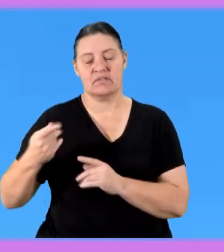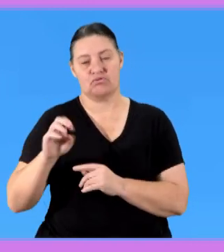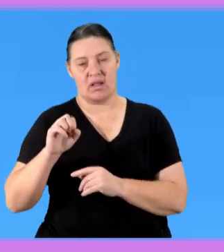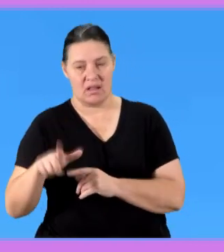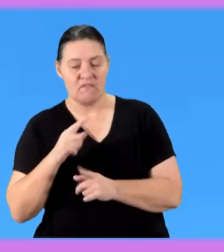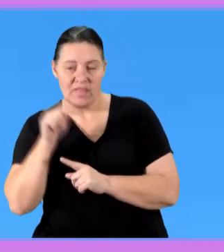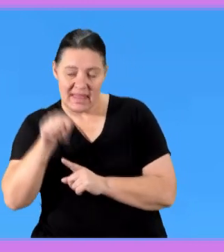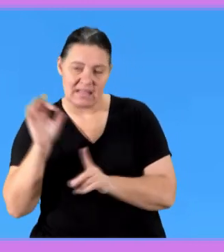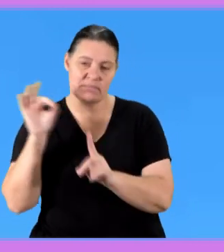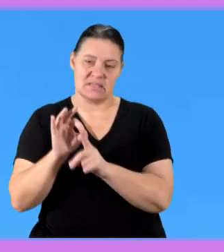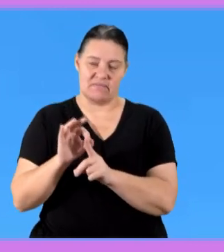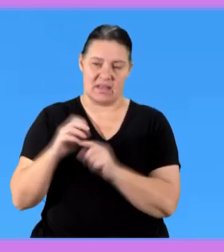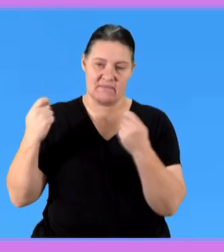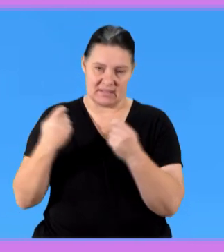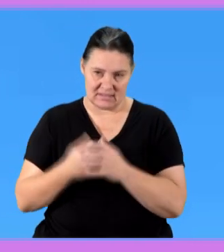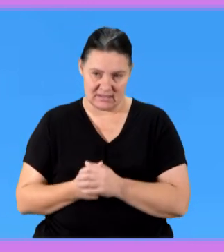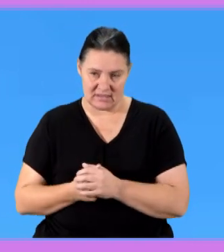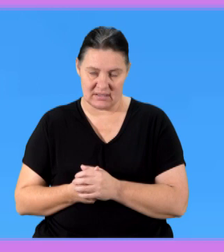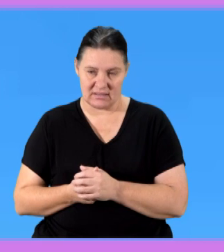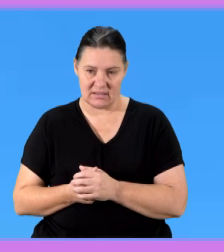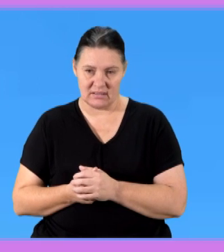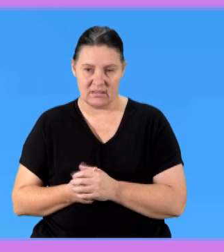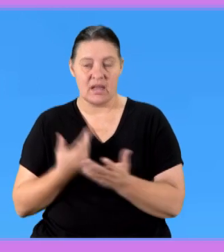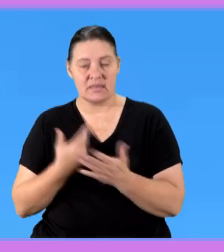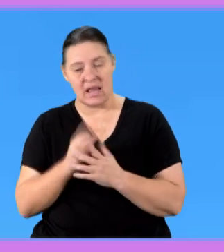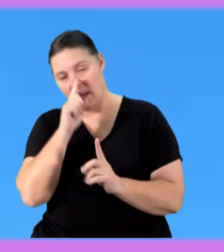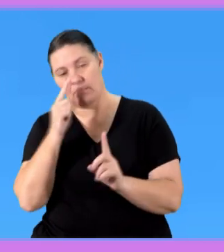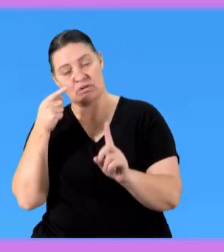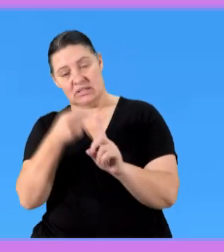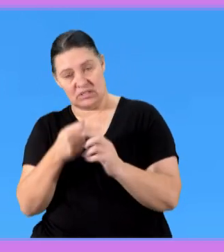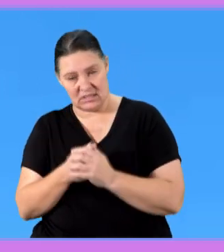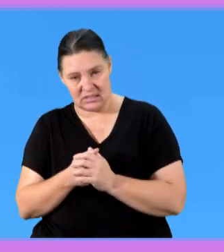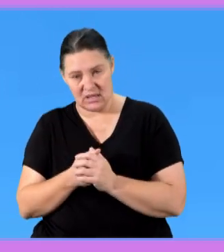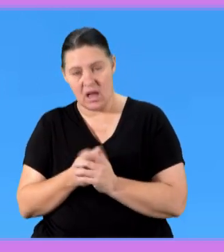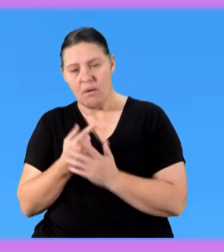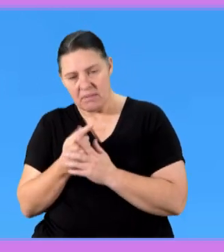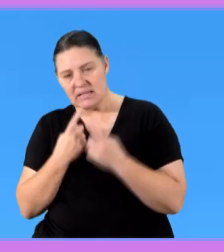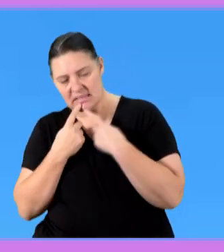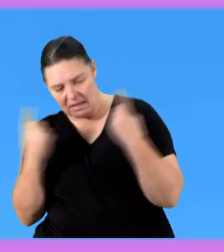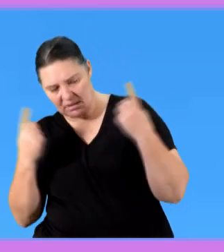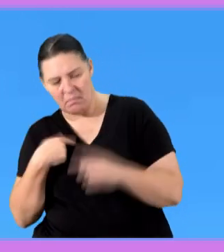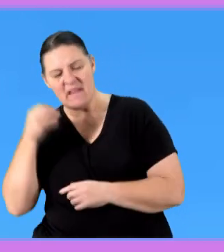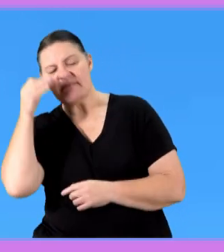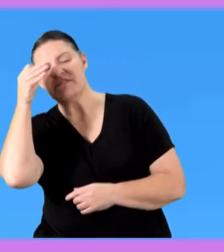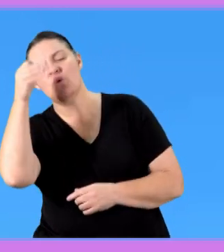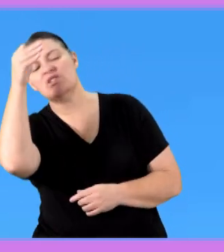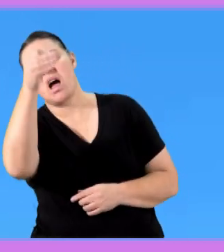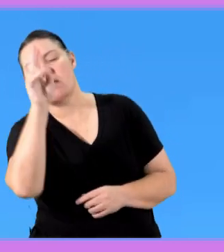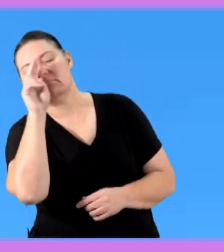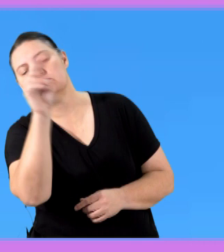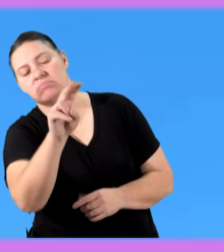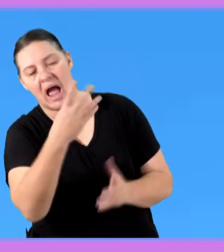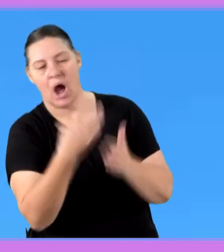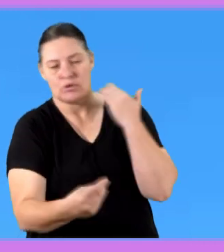trials of that specific event. Then prediction is a statement about a future event or